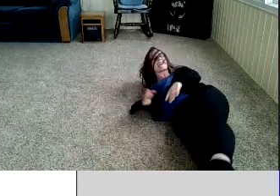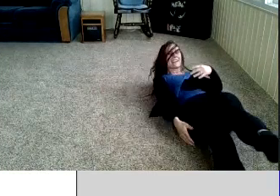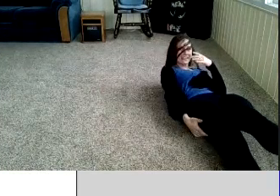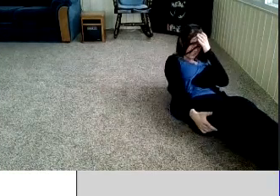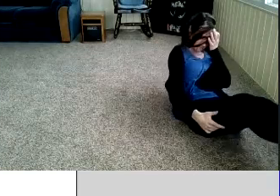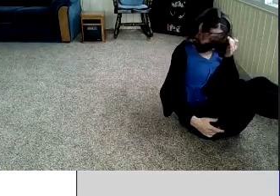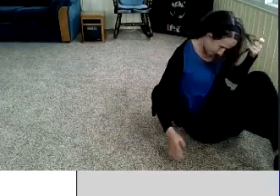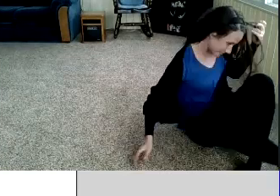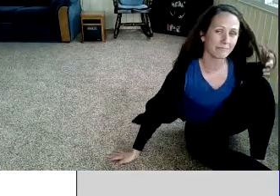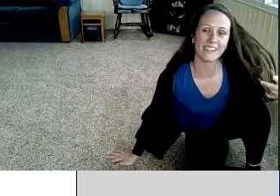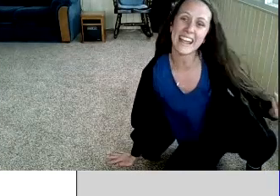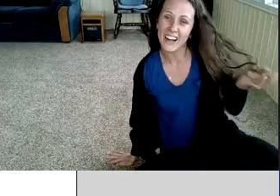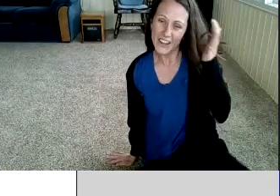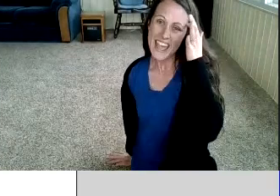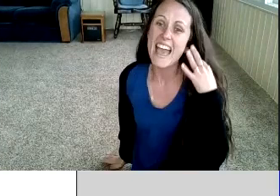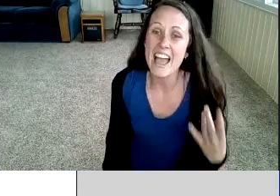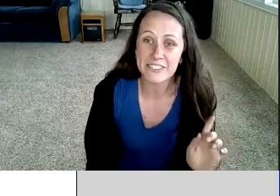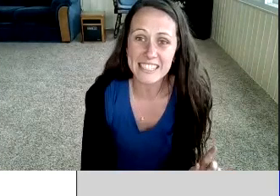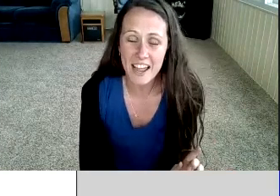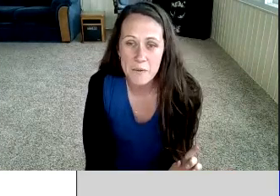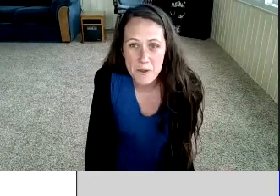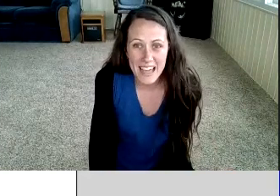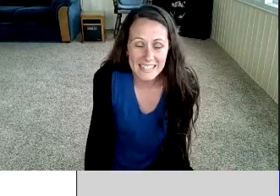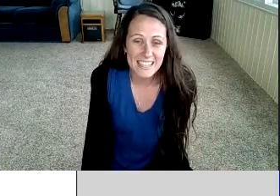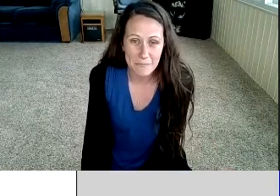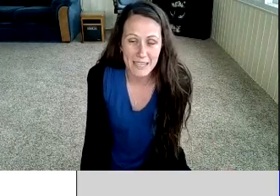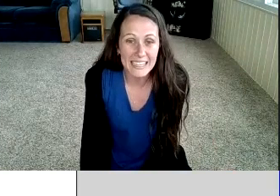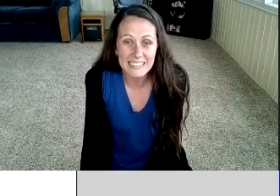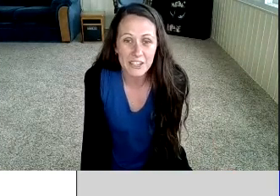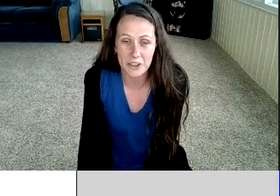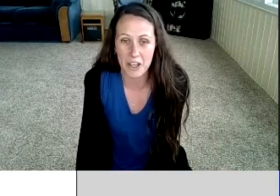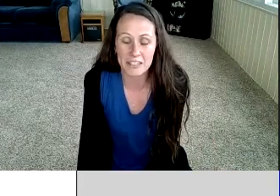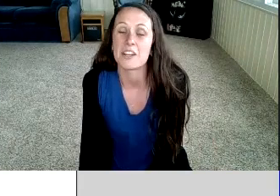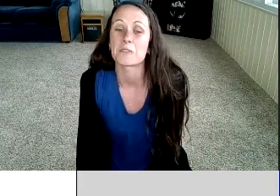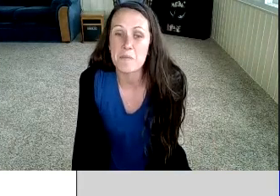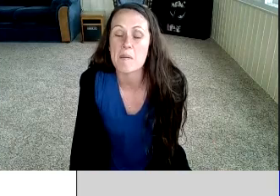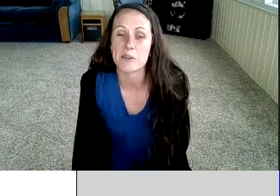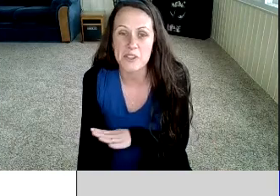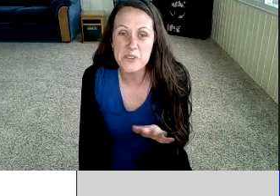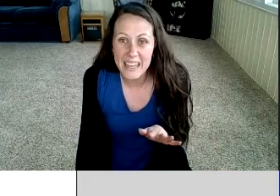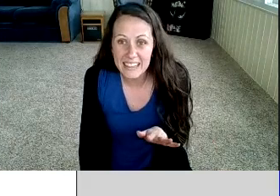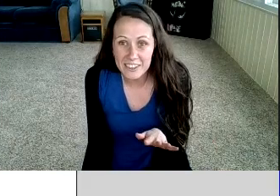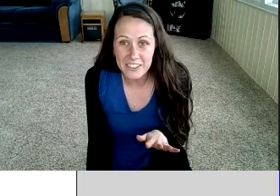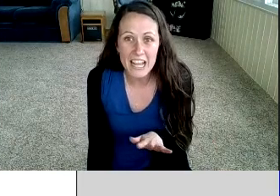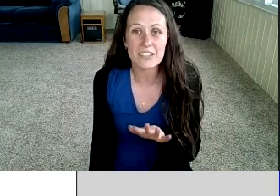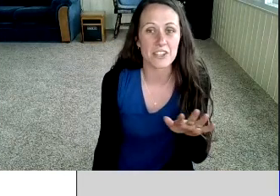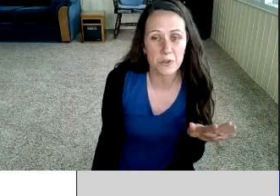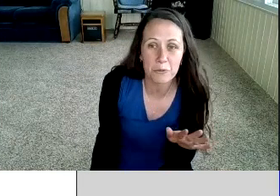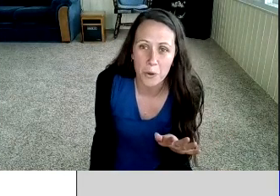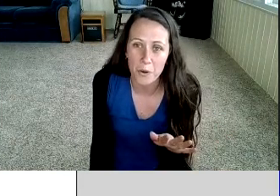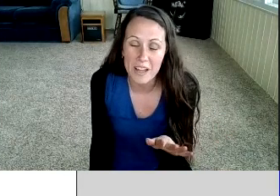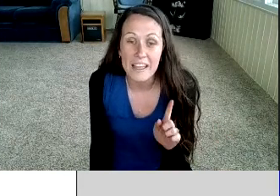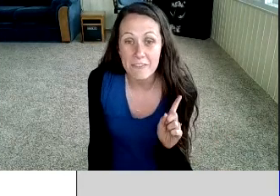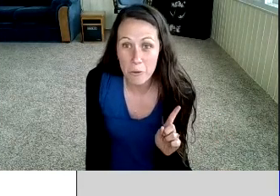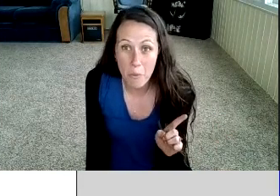like the pig. Now, every time we act like a pig later on, remember, you get on the ground and